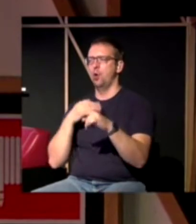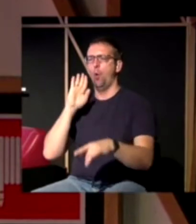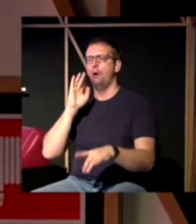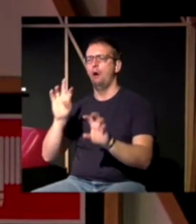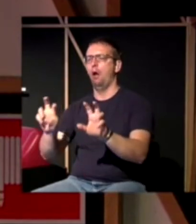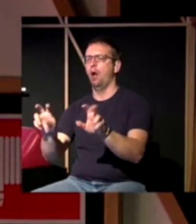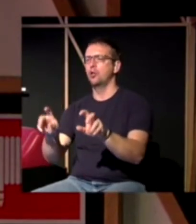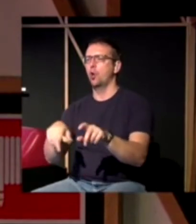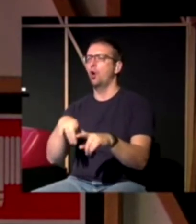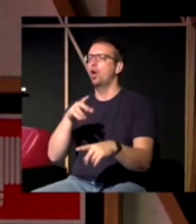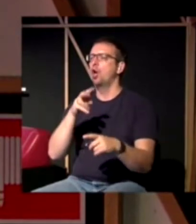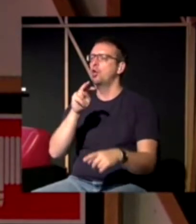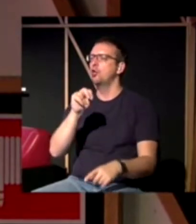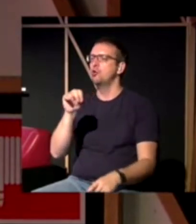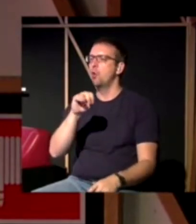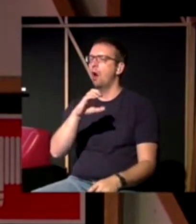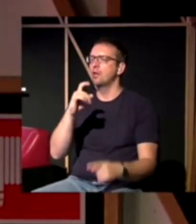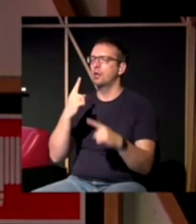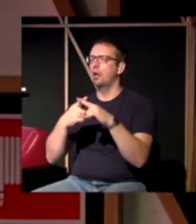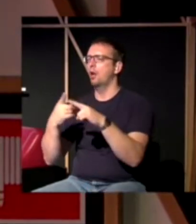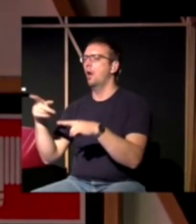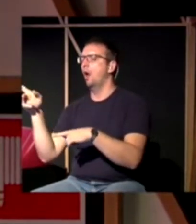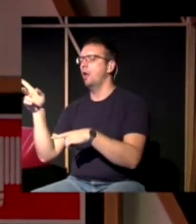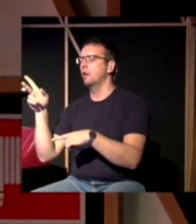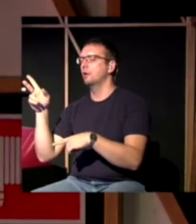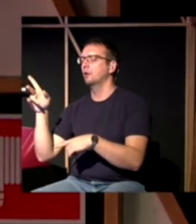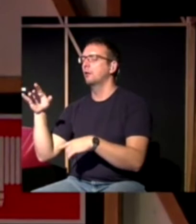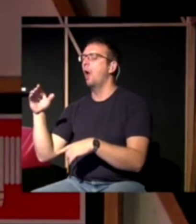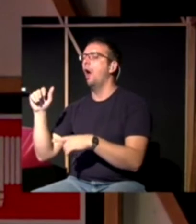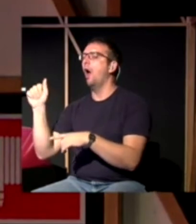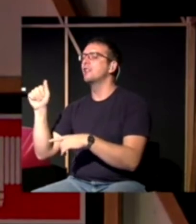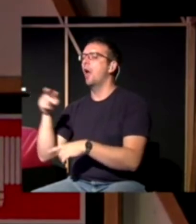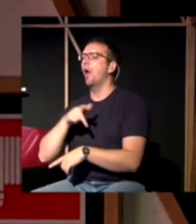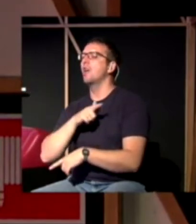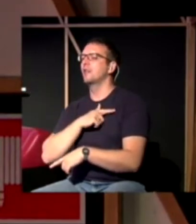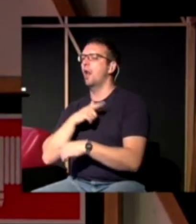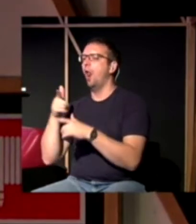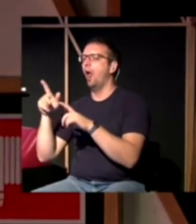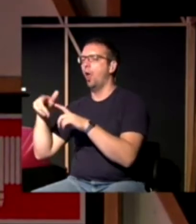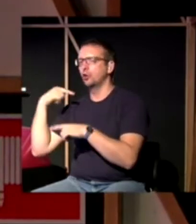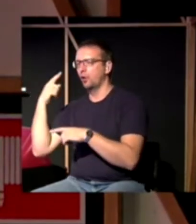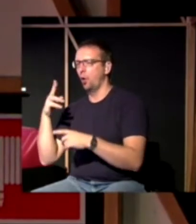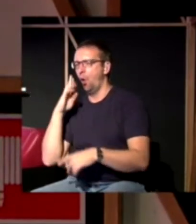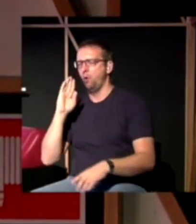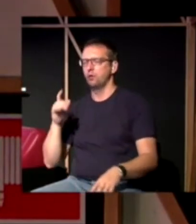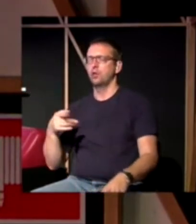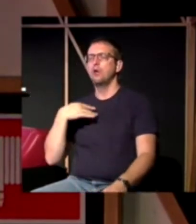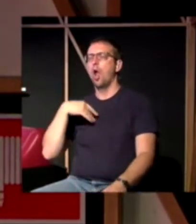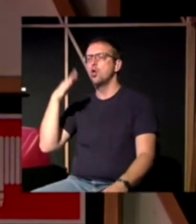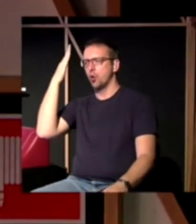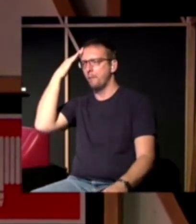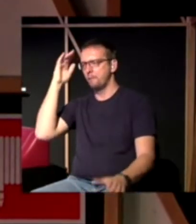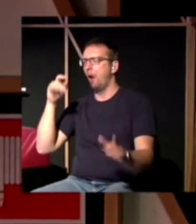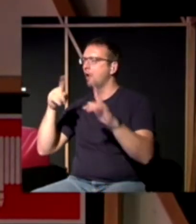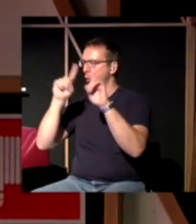the commentator just went, Owen! And myself and the cab driver, listening to the roar of the noise on the radio, were saying, oh, it'll be good for Michael Owen to score, get